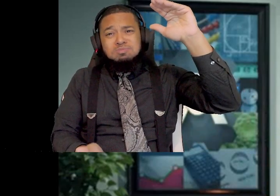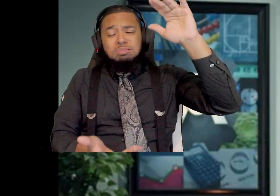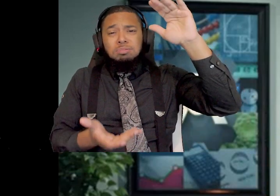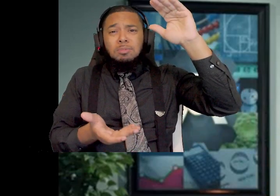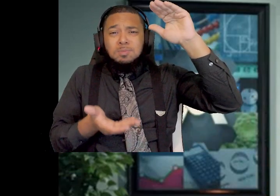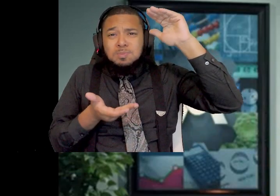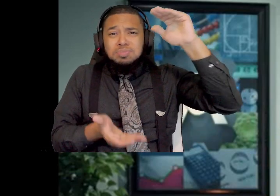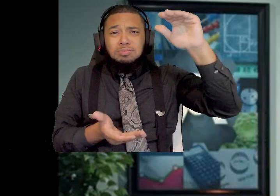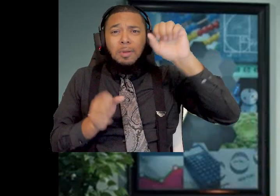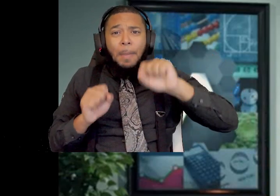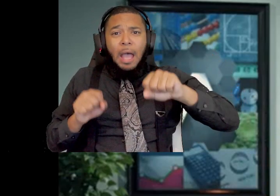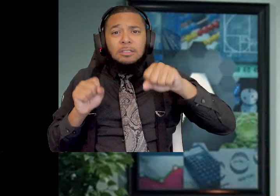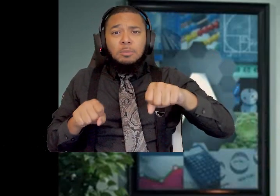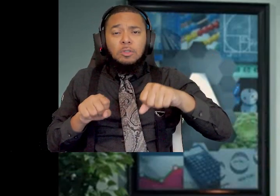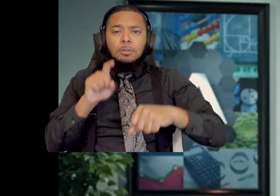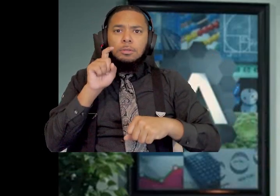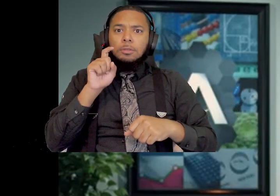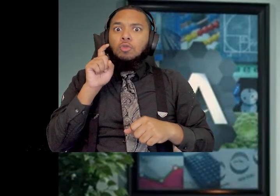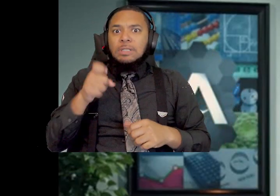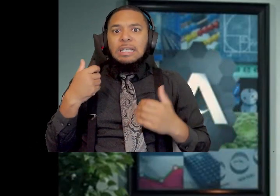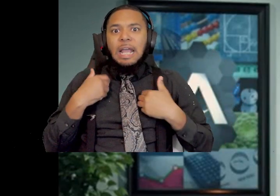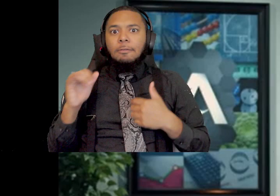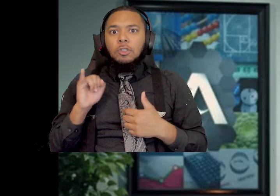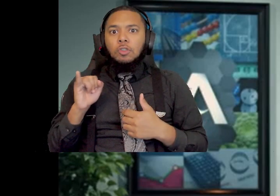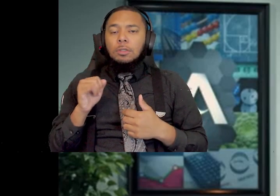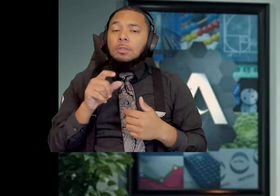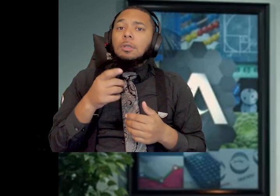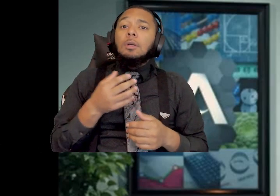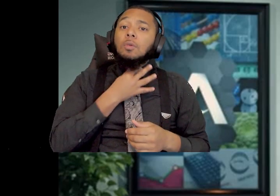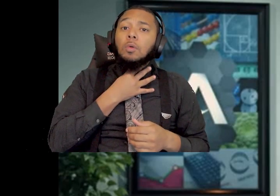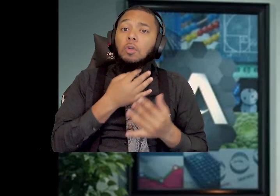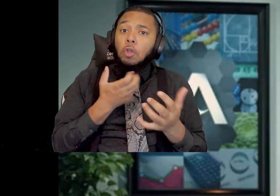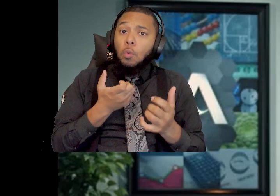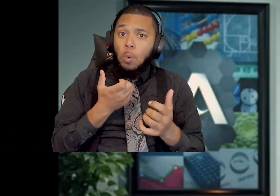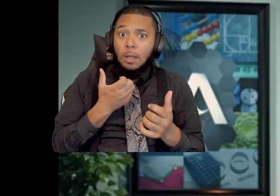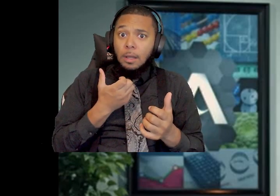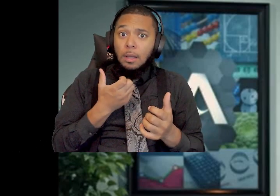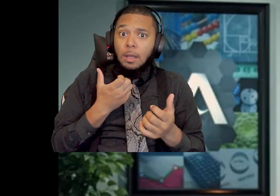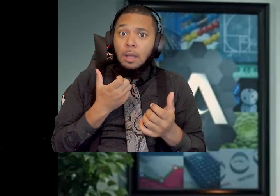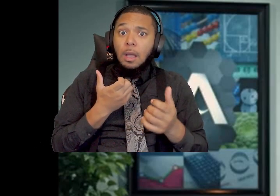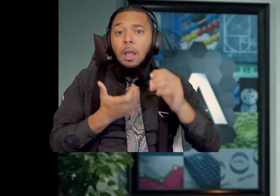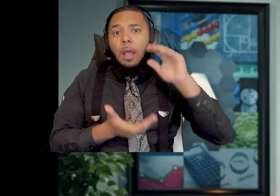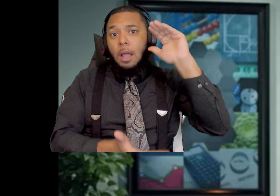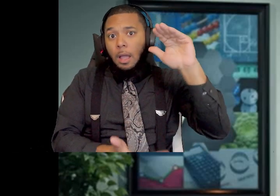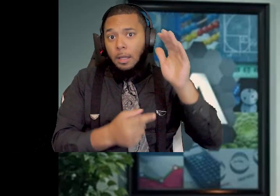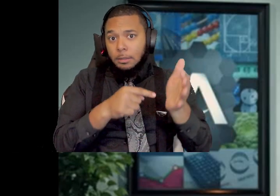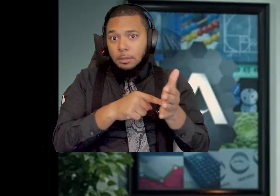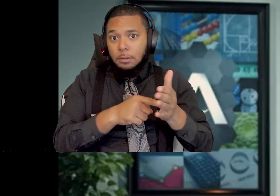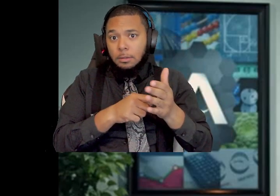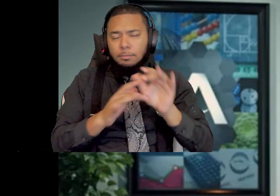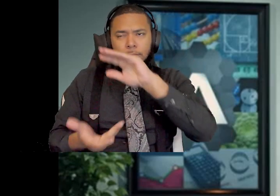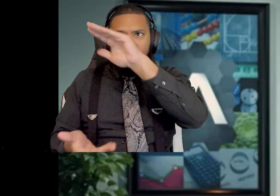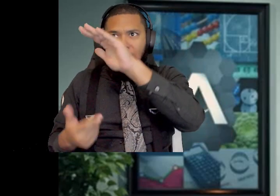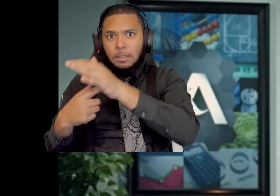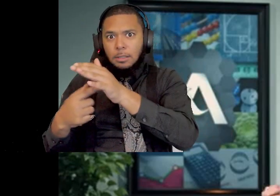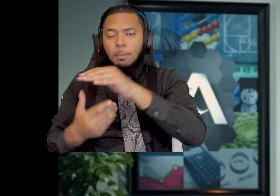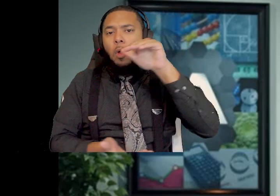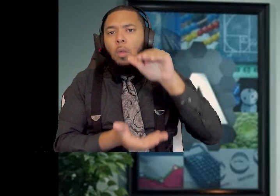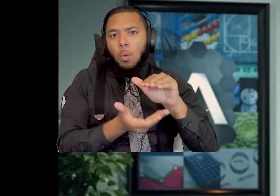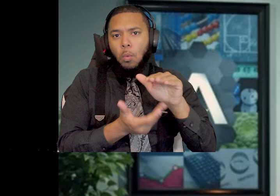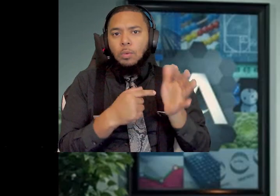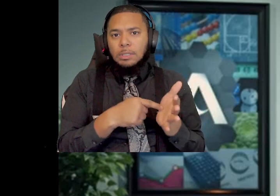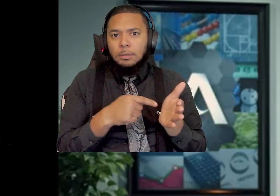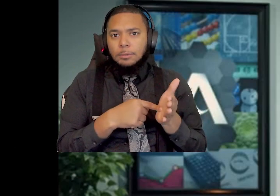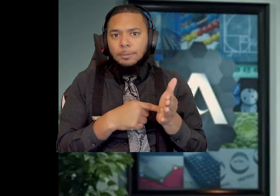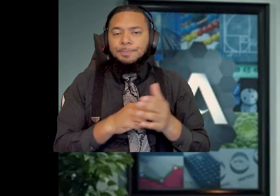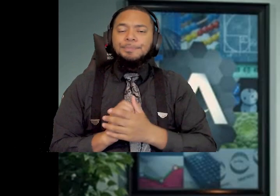to have medical insurance and the question is do you want a high deductible plan or a low deductible plan and so you're